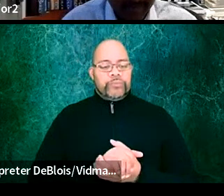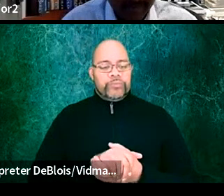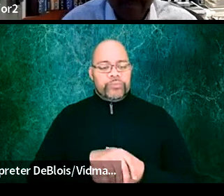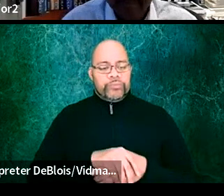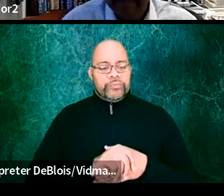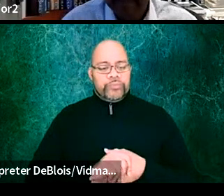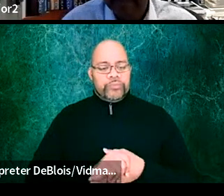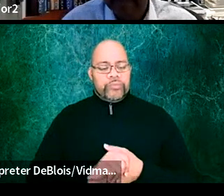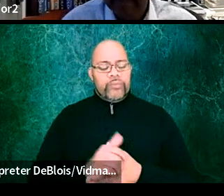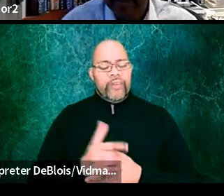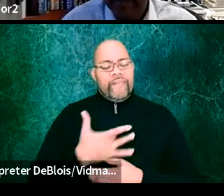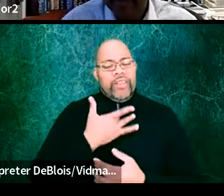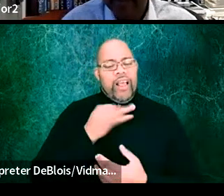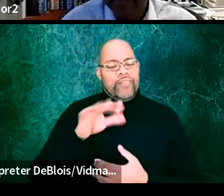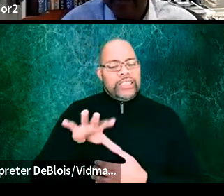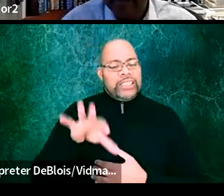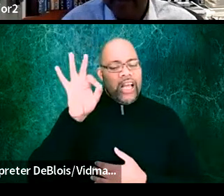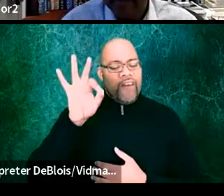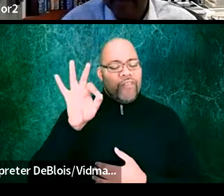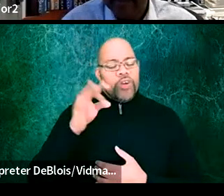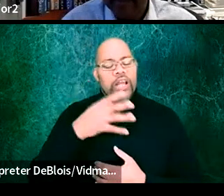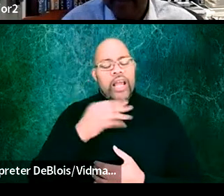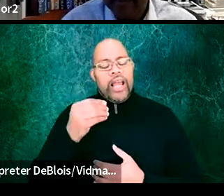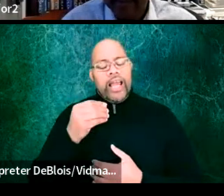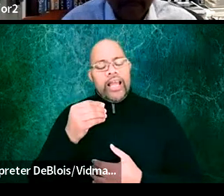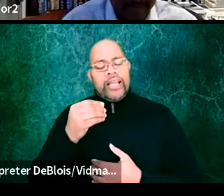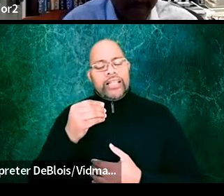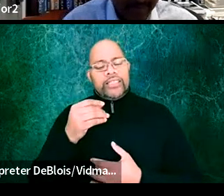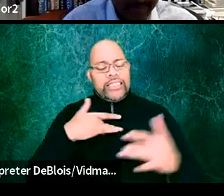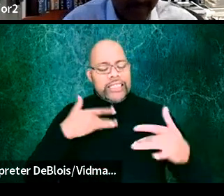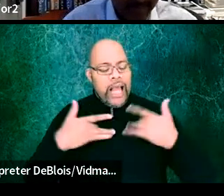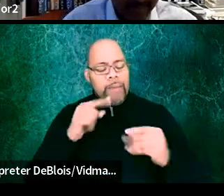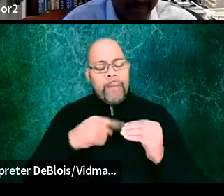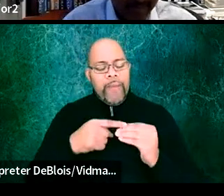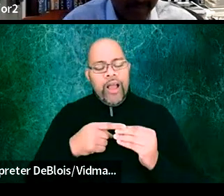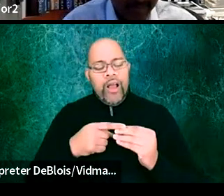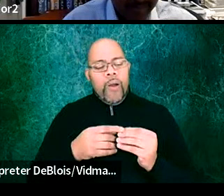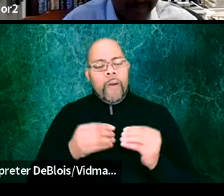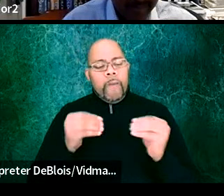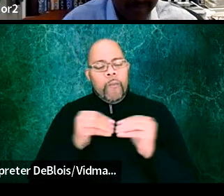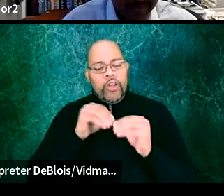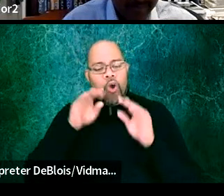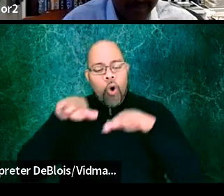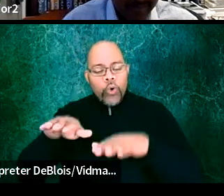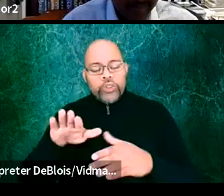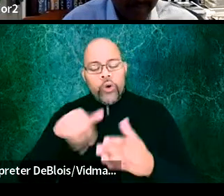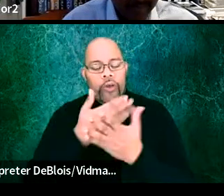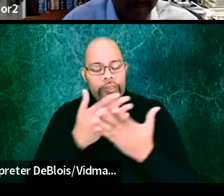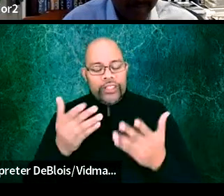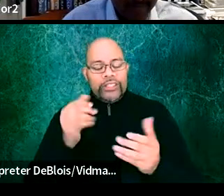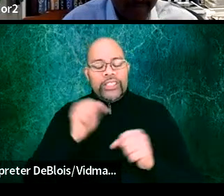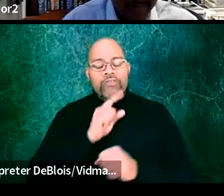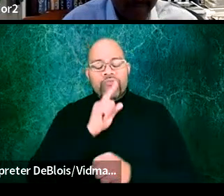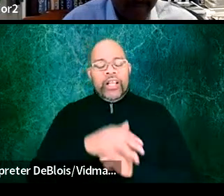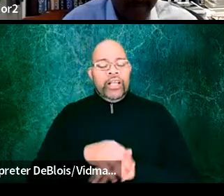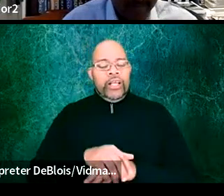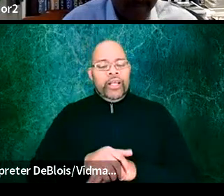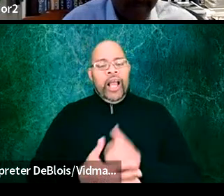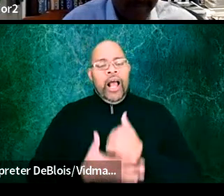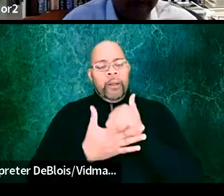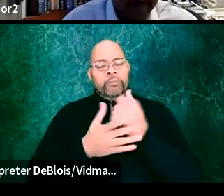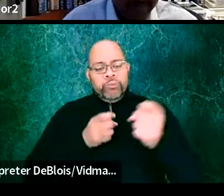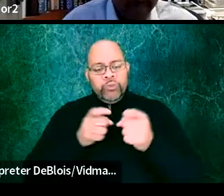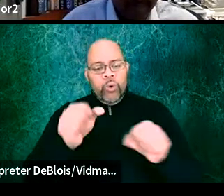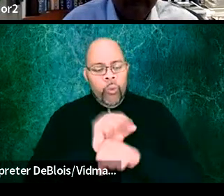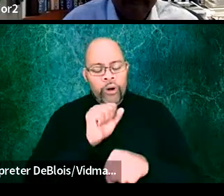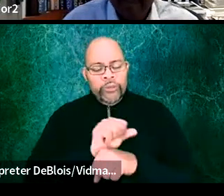that sense of like discovery and excitement about there's more in the ocean and all these things can really help drive your